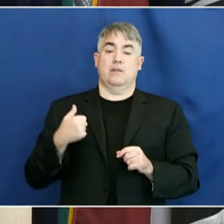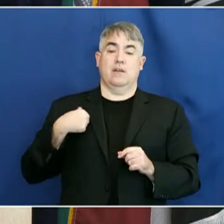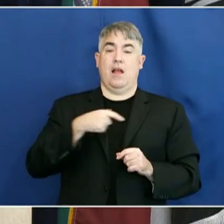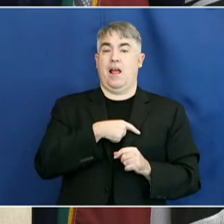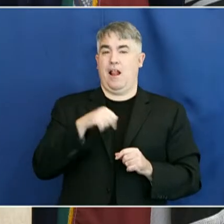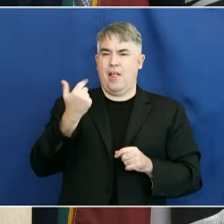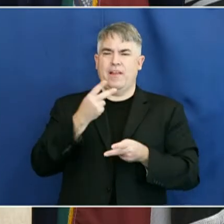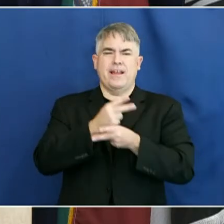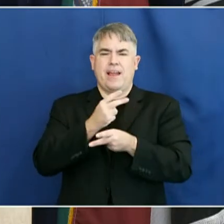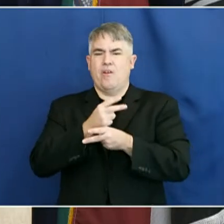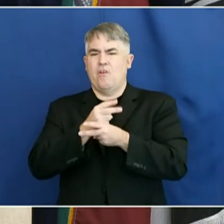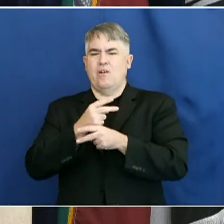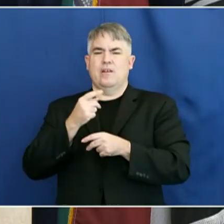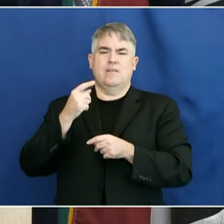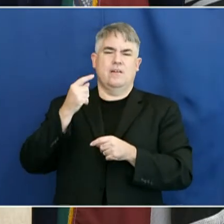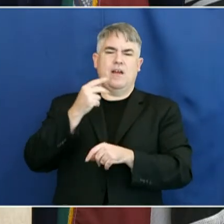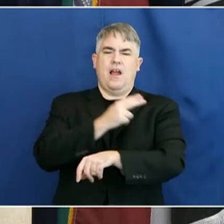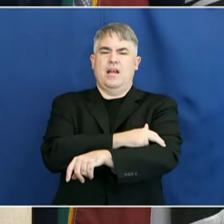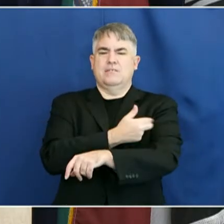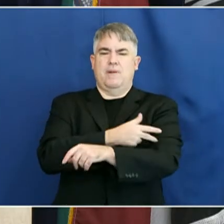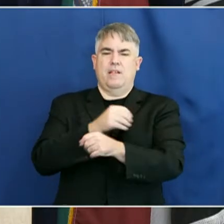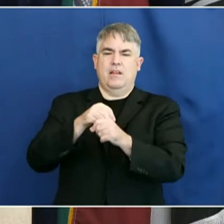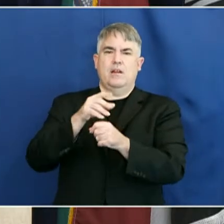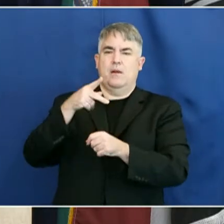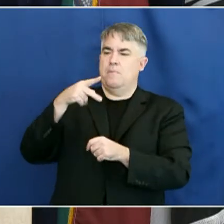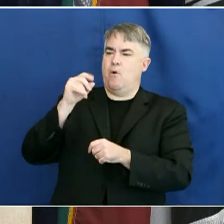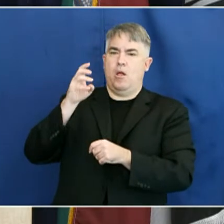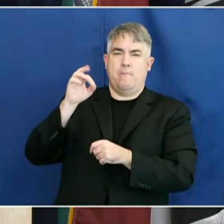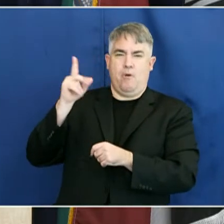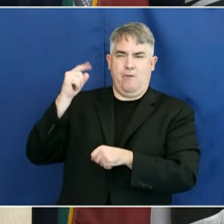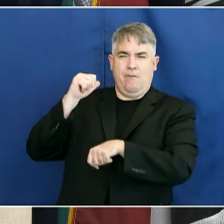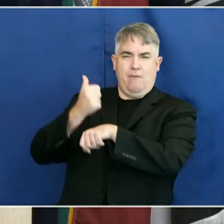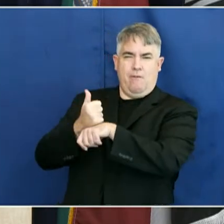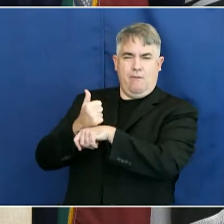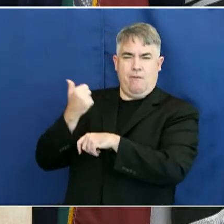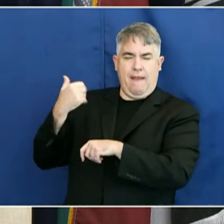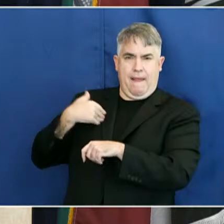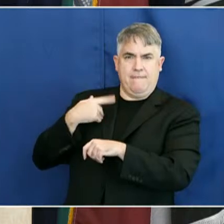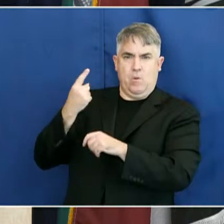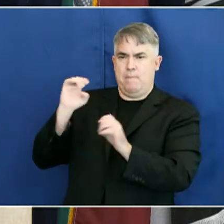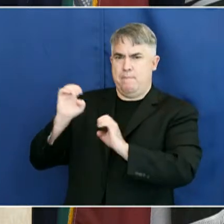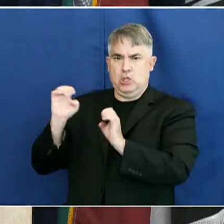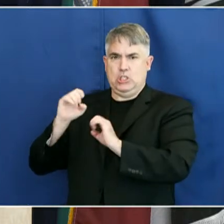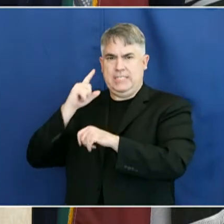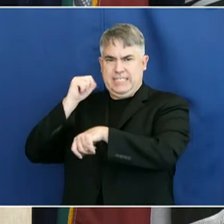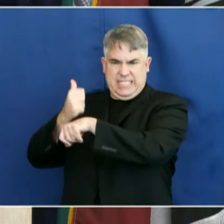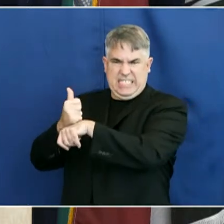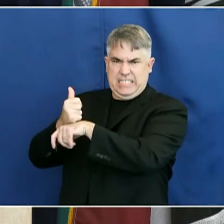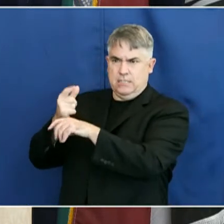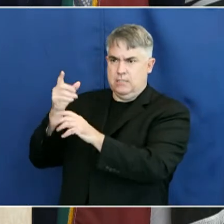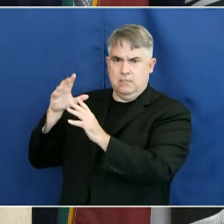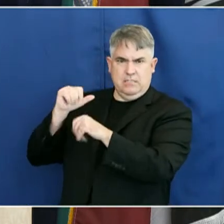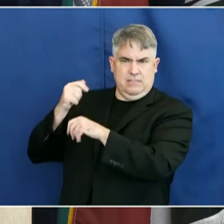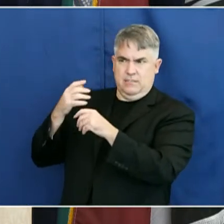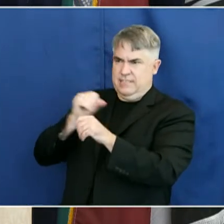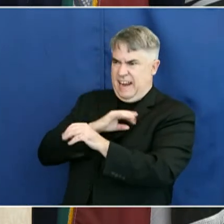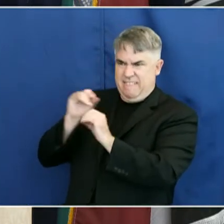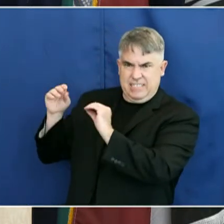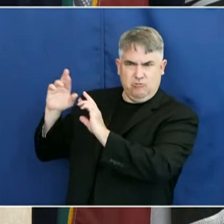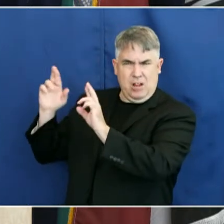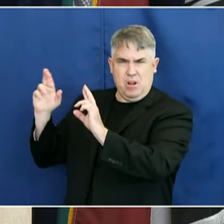Palomar. That was increased capacity and increased staffing that was available to be there. We are now in a position